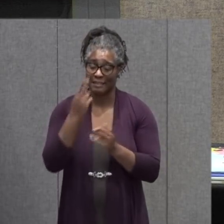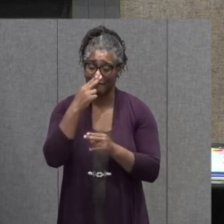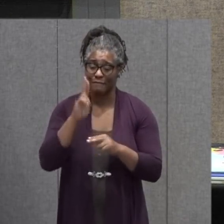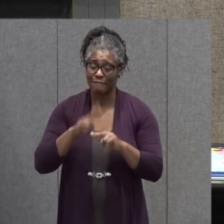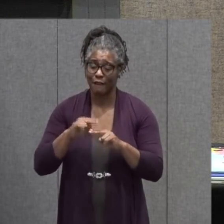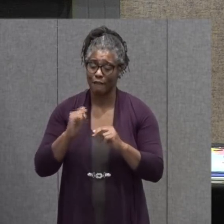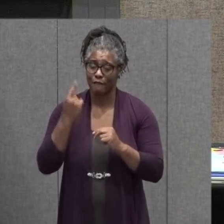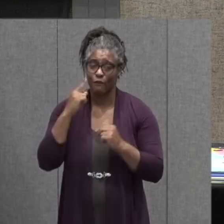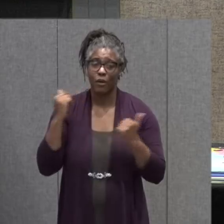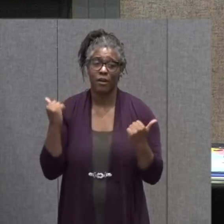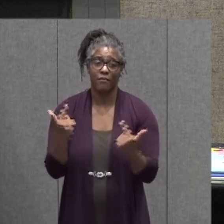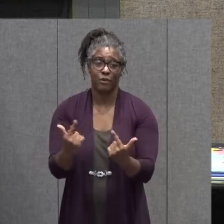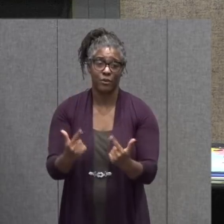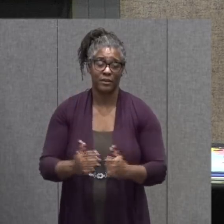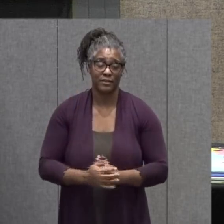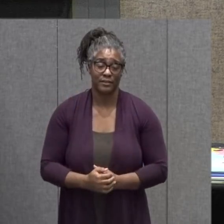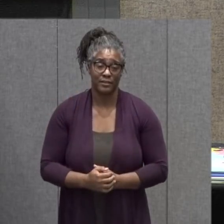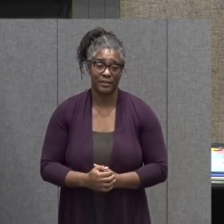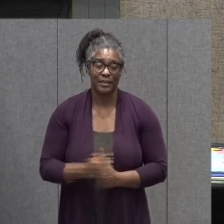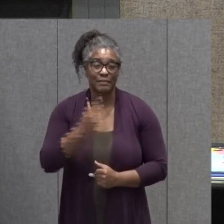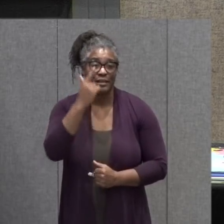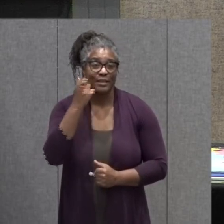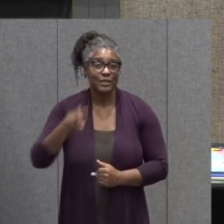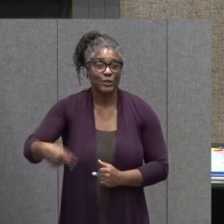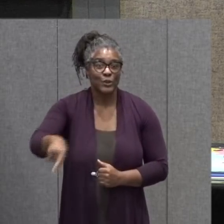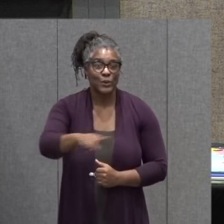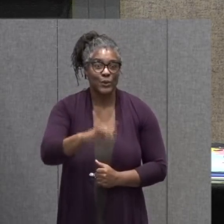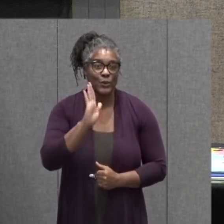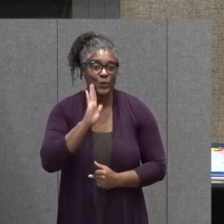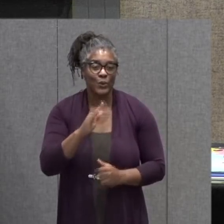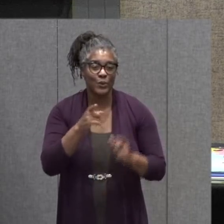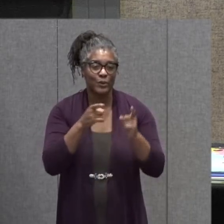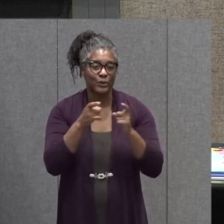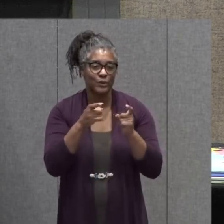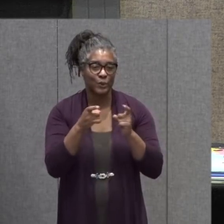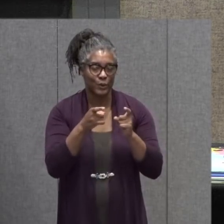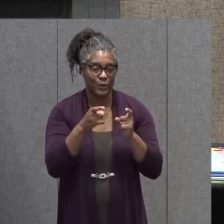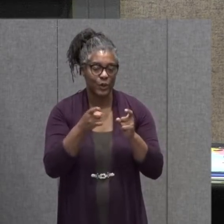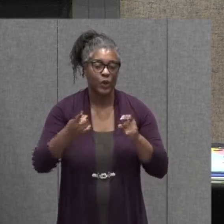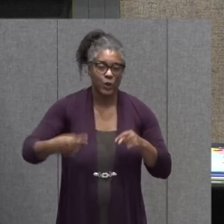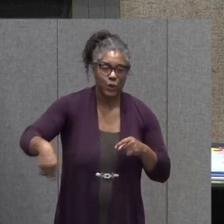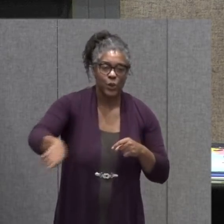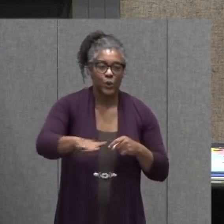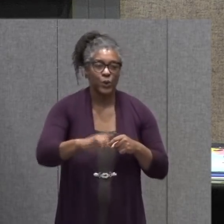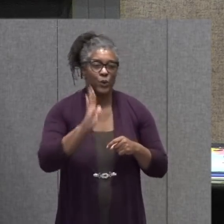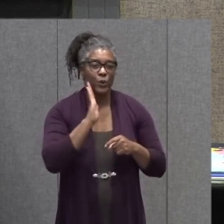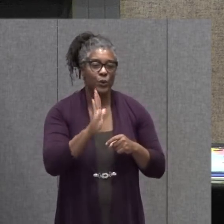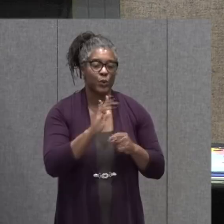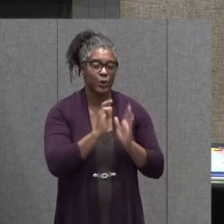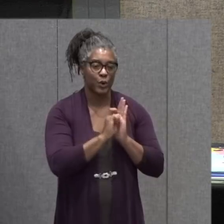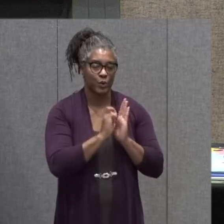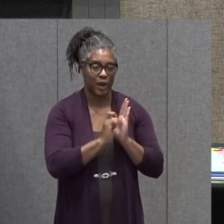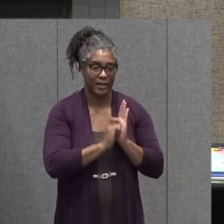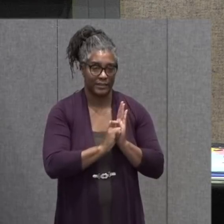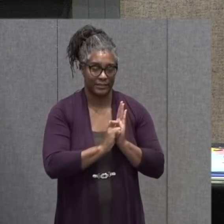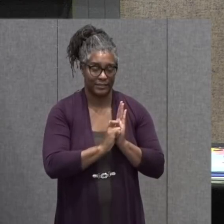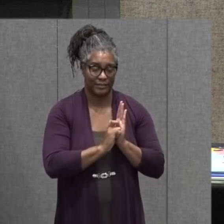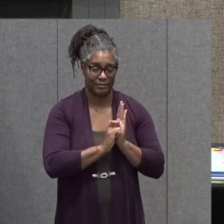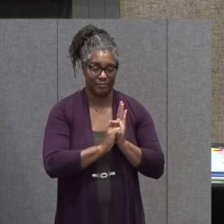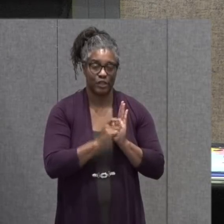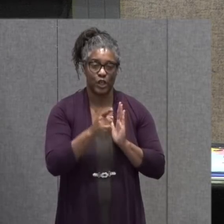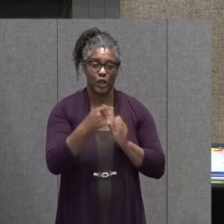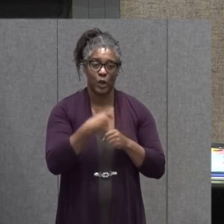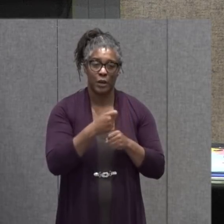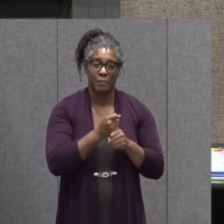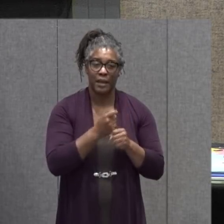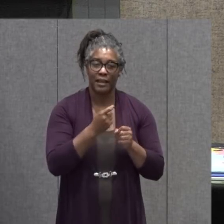Because you are going to be the one in control. You are the one doing the writing. So you get to make it what you